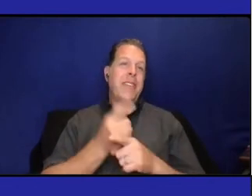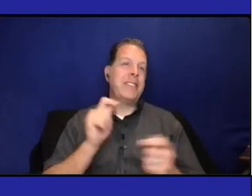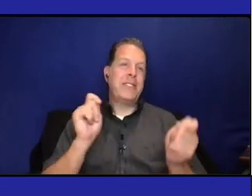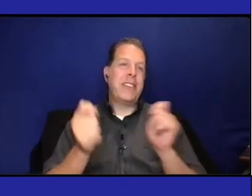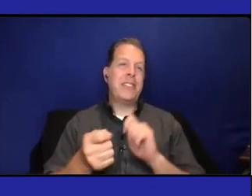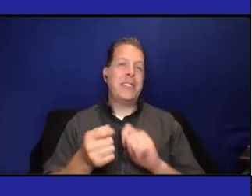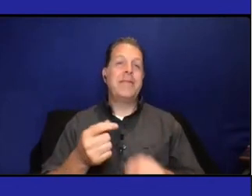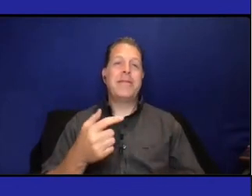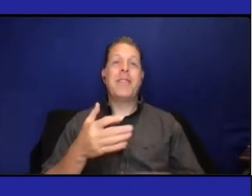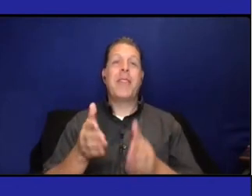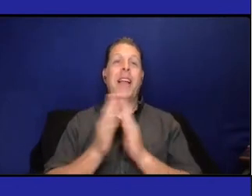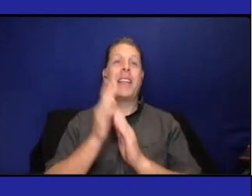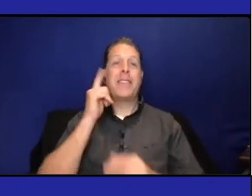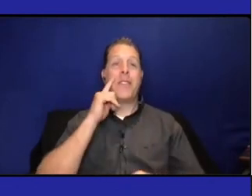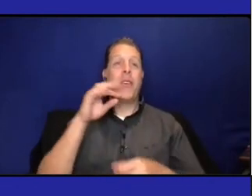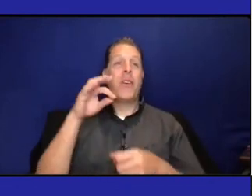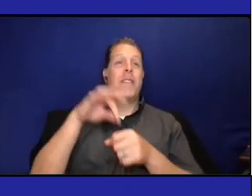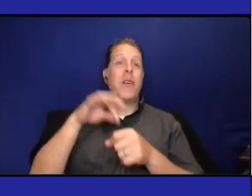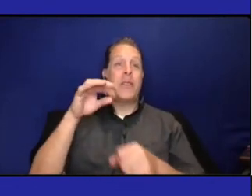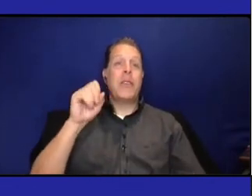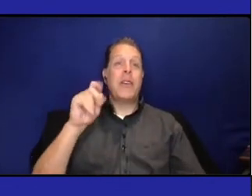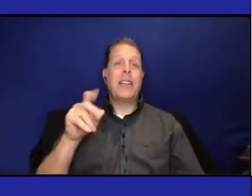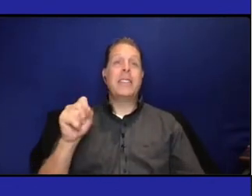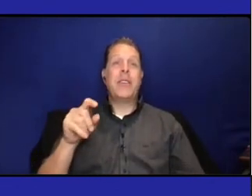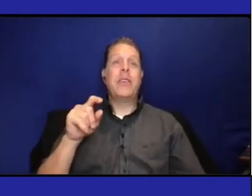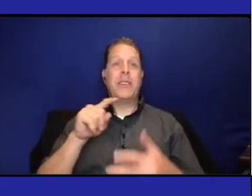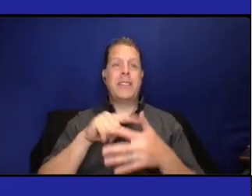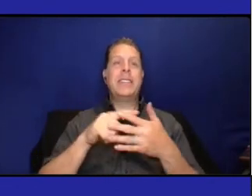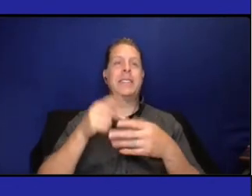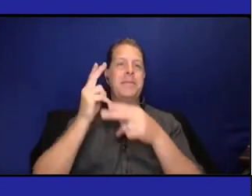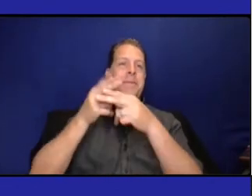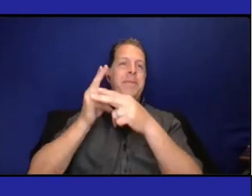Dr. Katz? Yes. Karen Sanhiller? Yes. Erin Kelly?